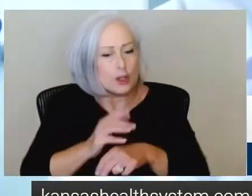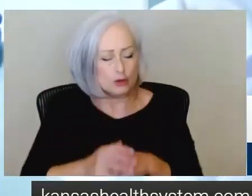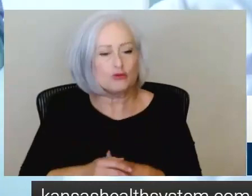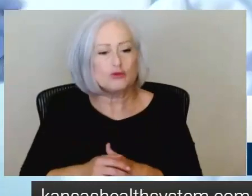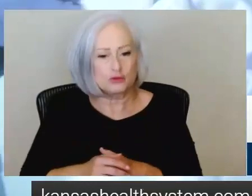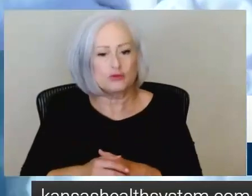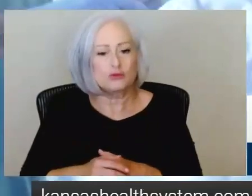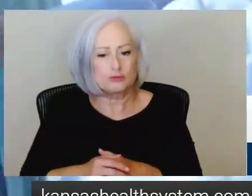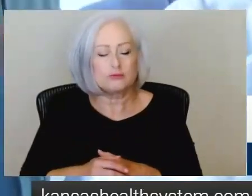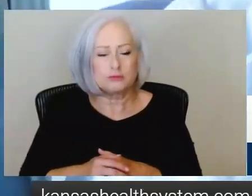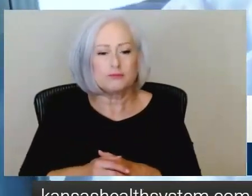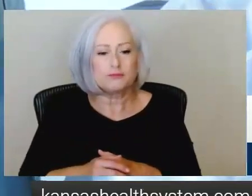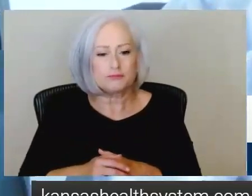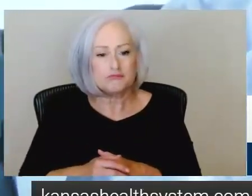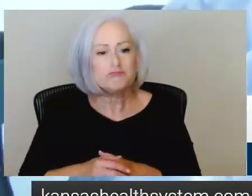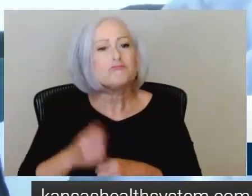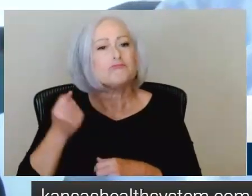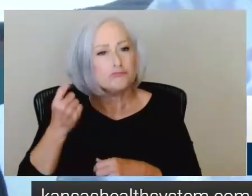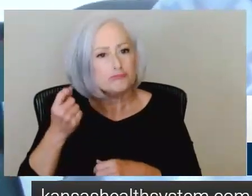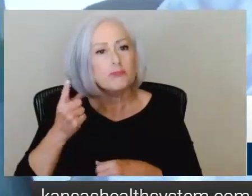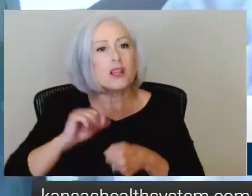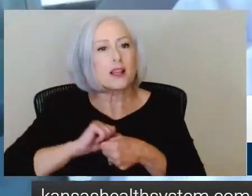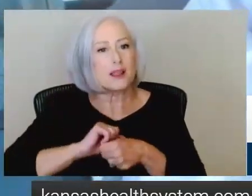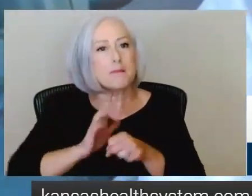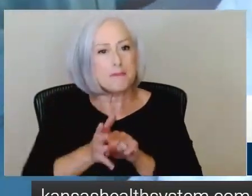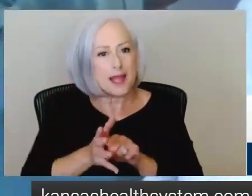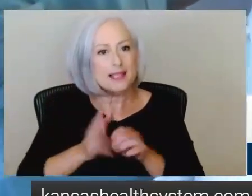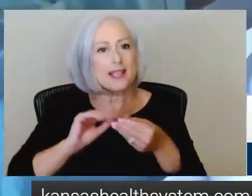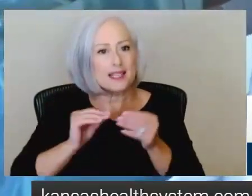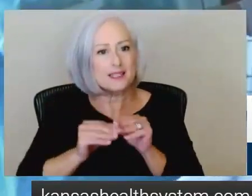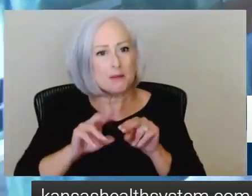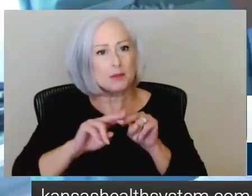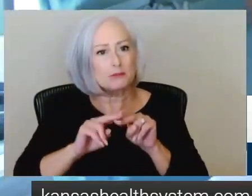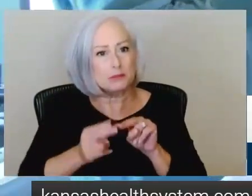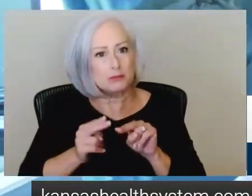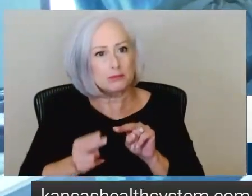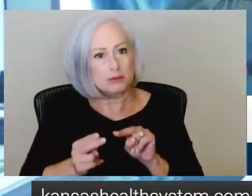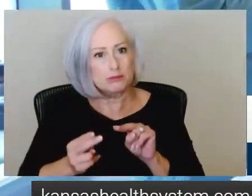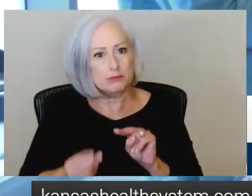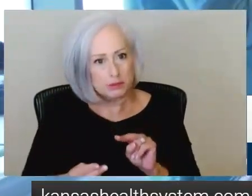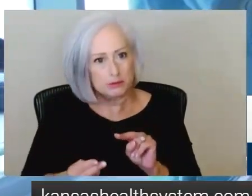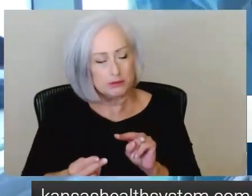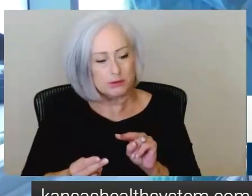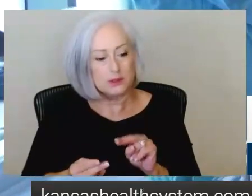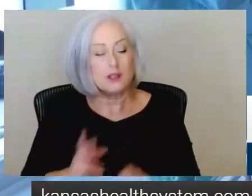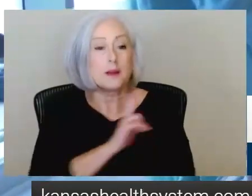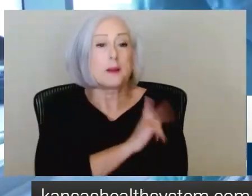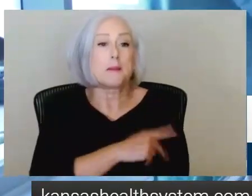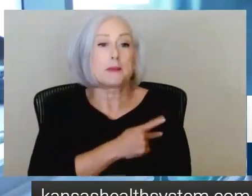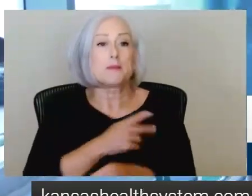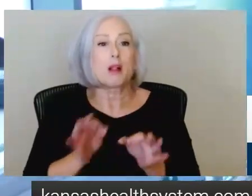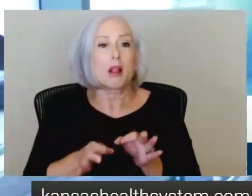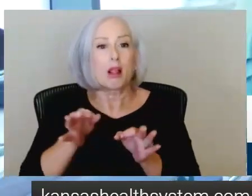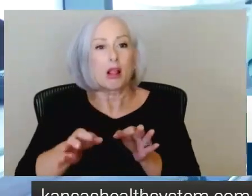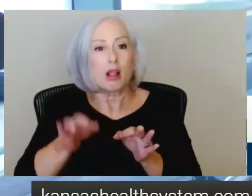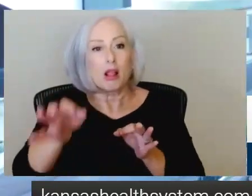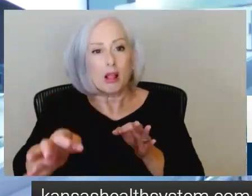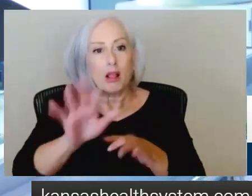although the pandemic did slow down the procedure because of patients postponing their appointments,